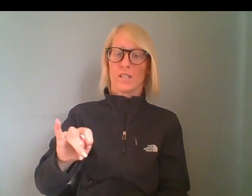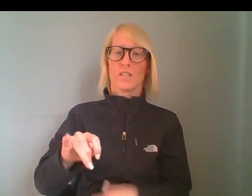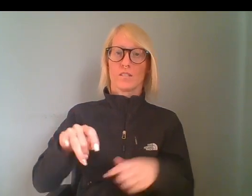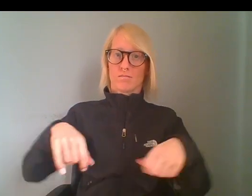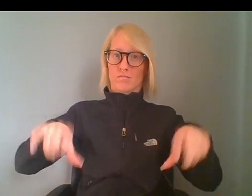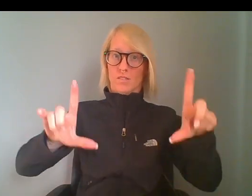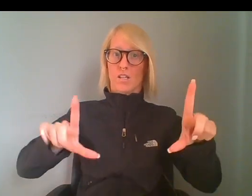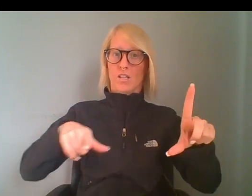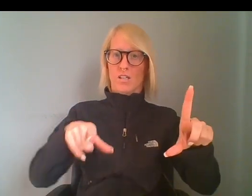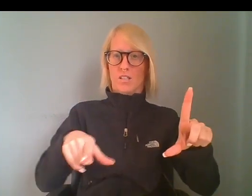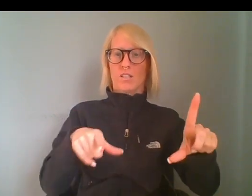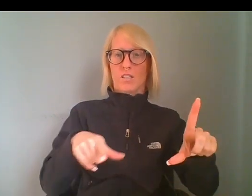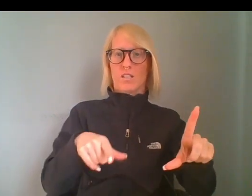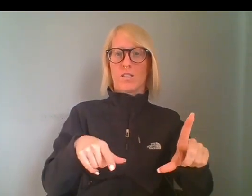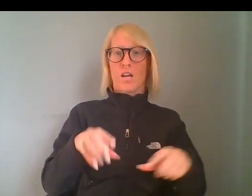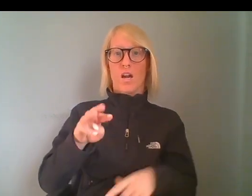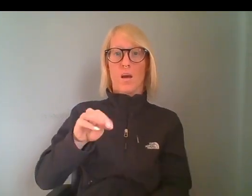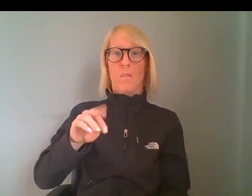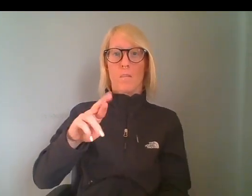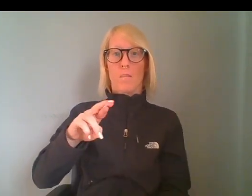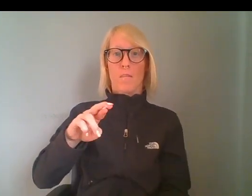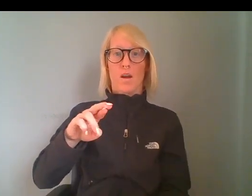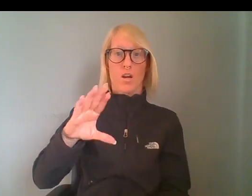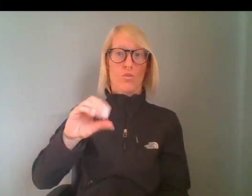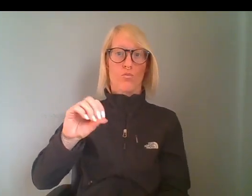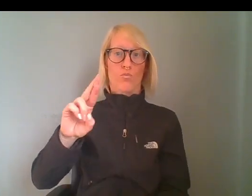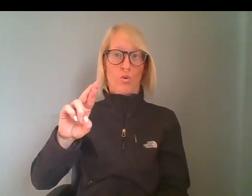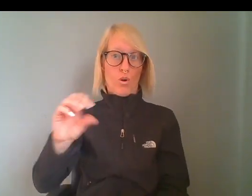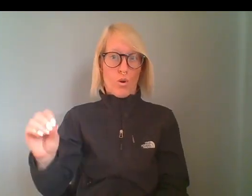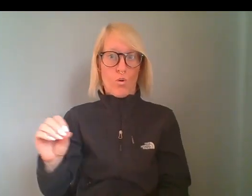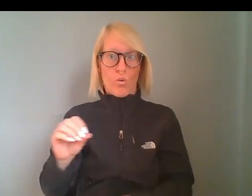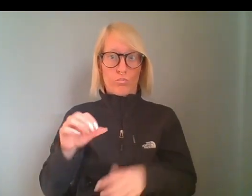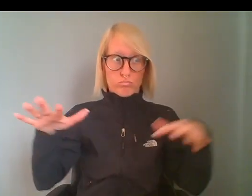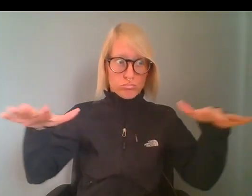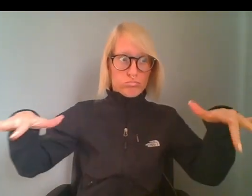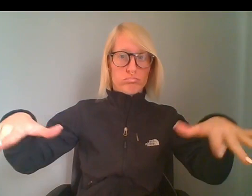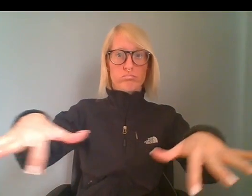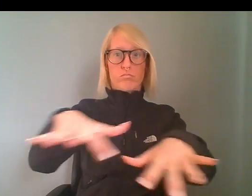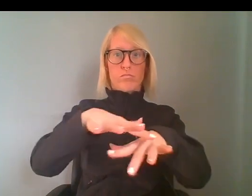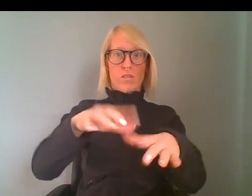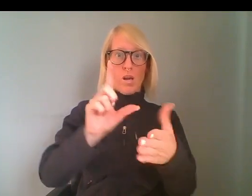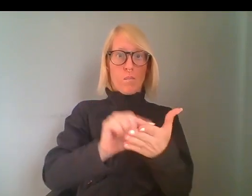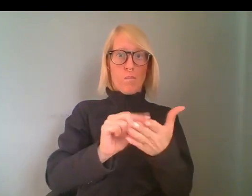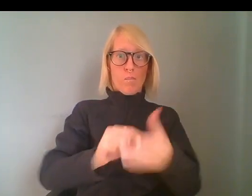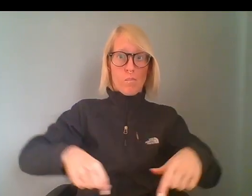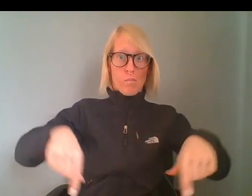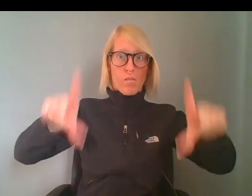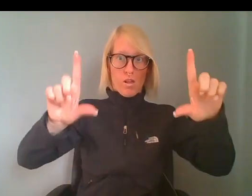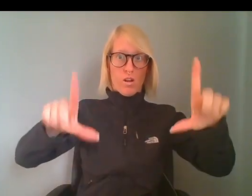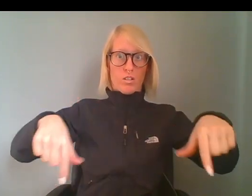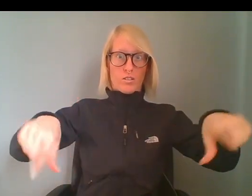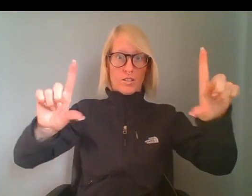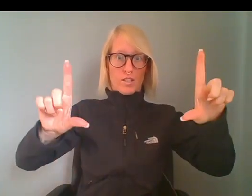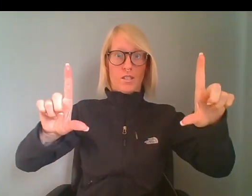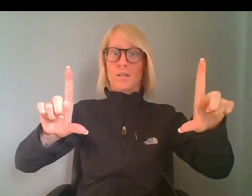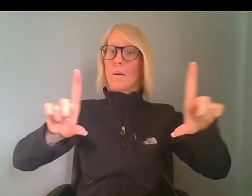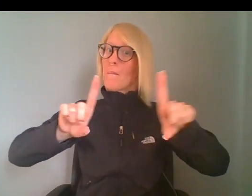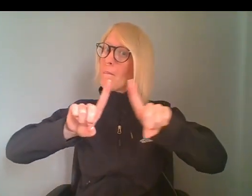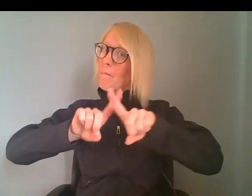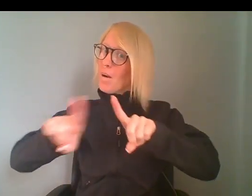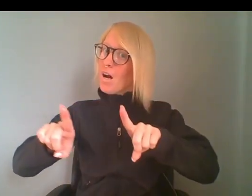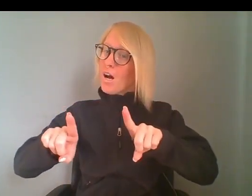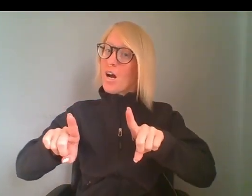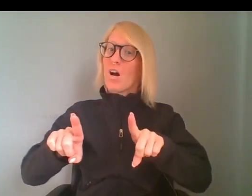you're sending out information, you're inviting conversations, but you're doing it in 140 characters. So you can't